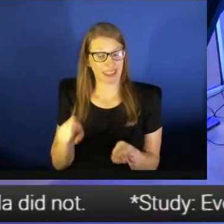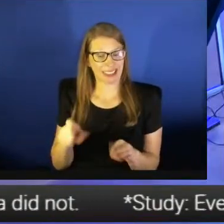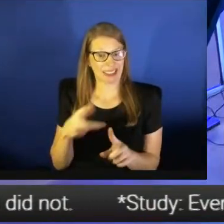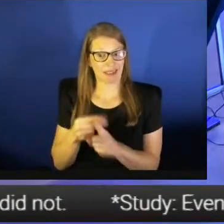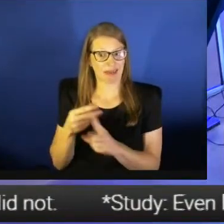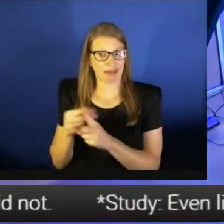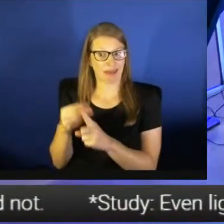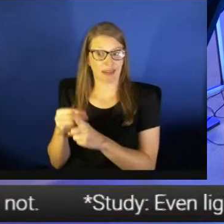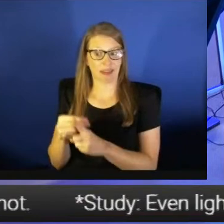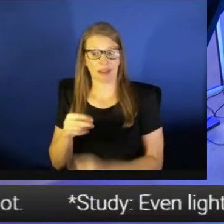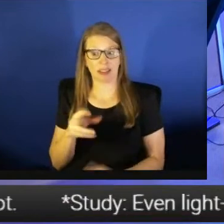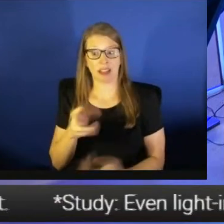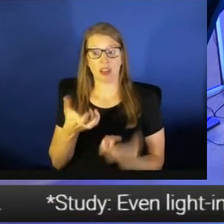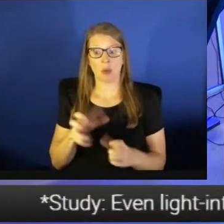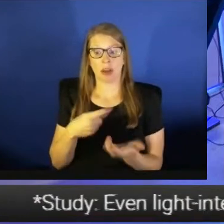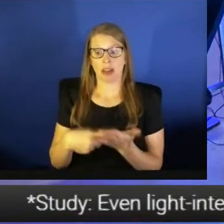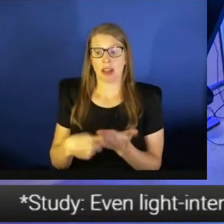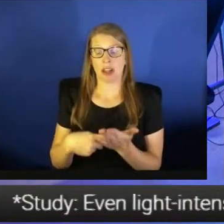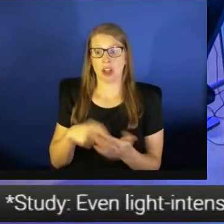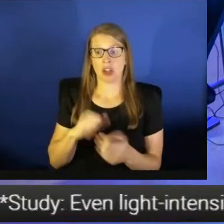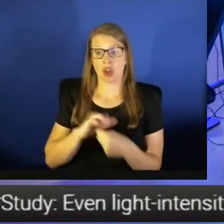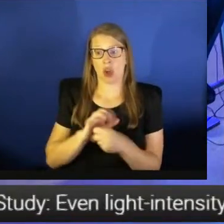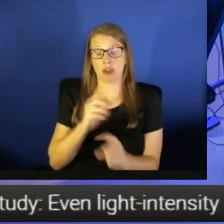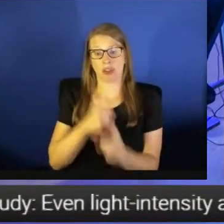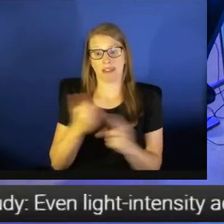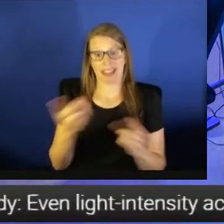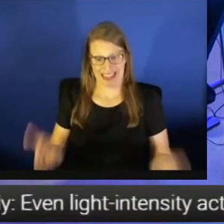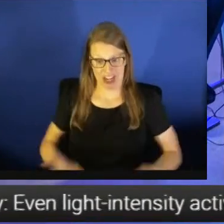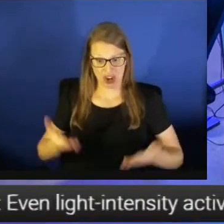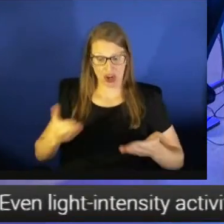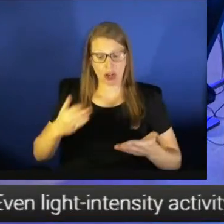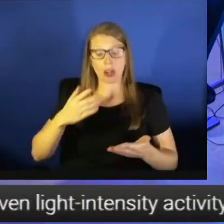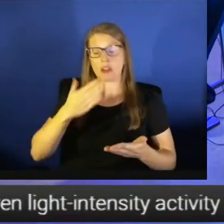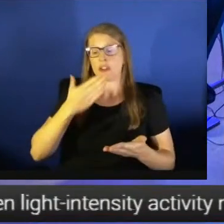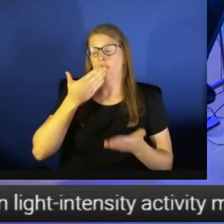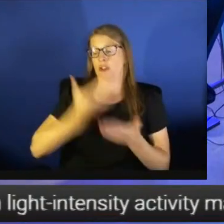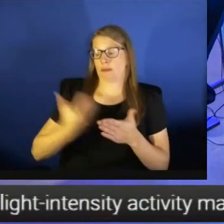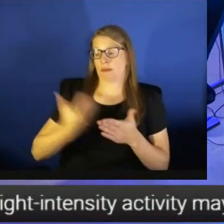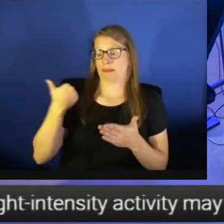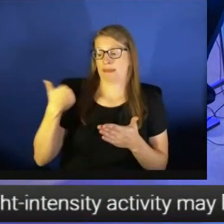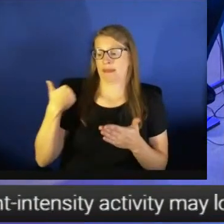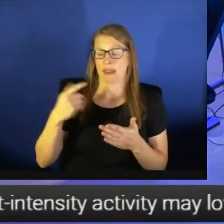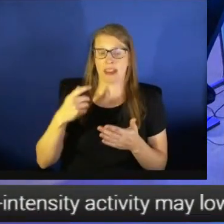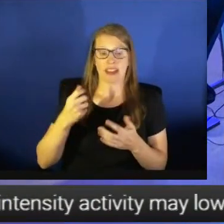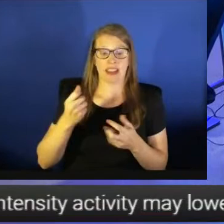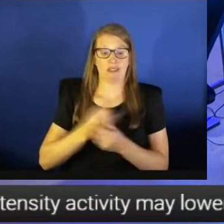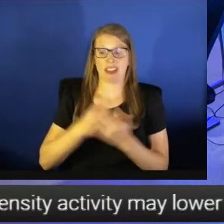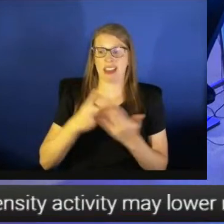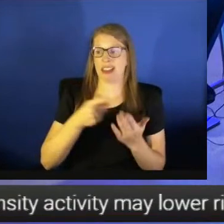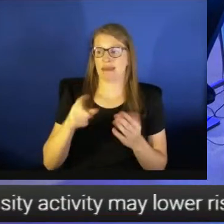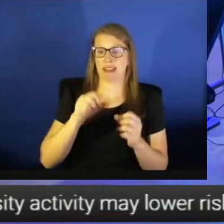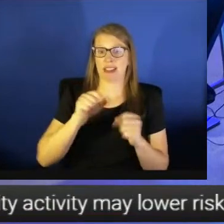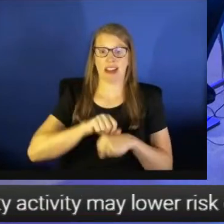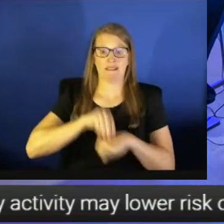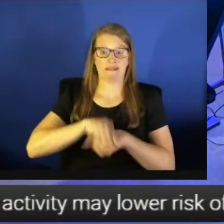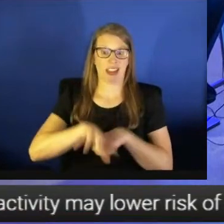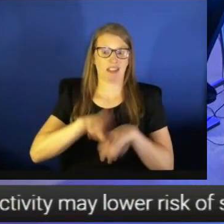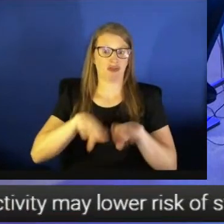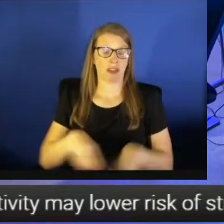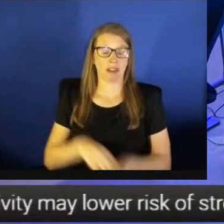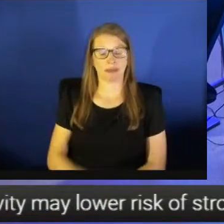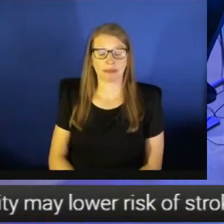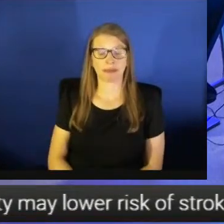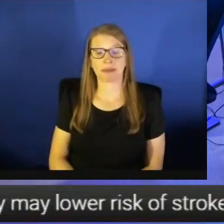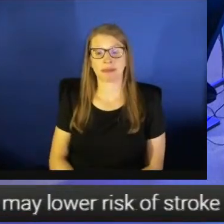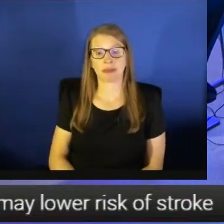just talk about COVID because when we have you here, it's a good reminder of all things that are out there that affect our children. So what do we need to know, especially as we make those appointments